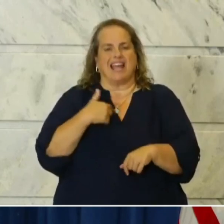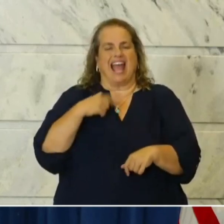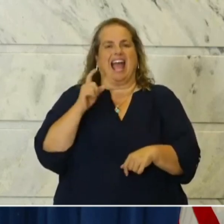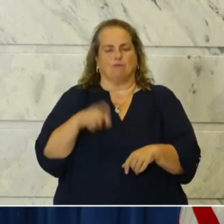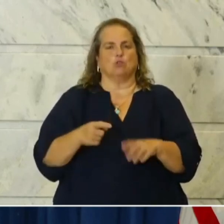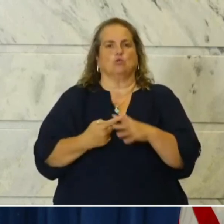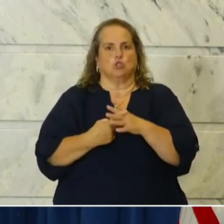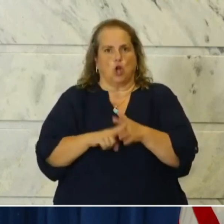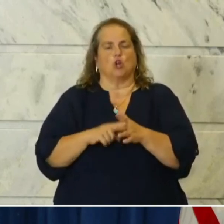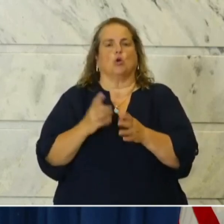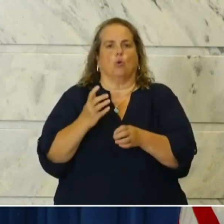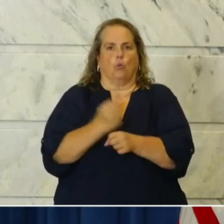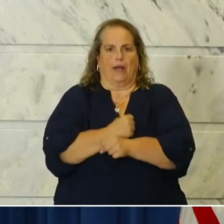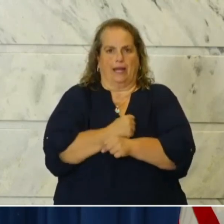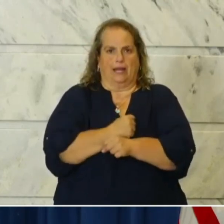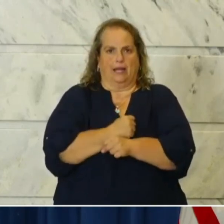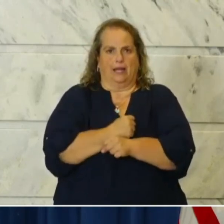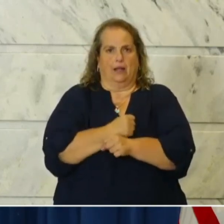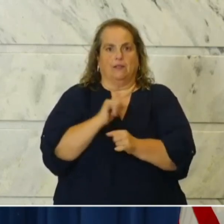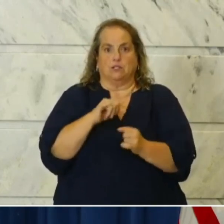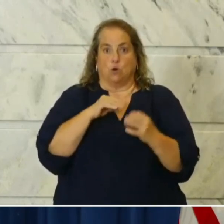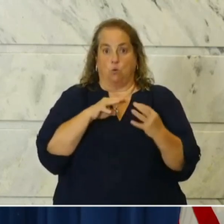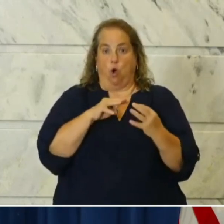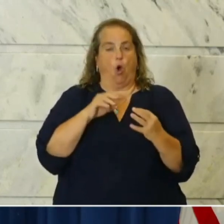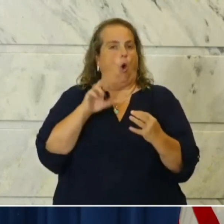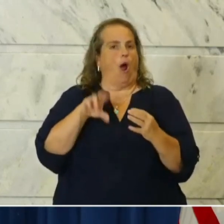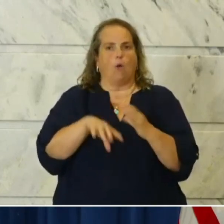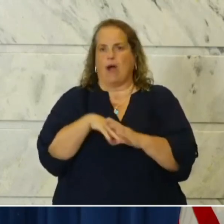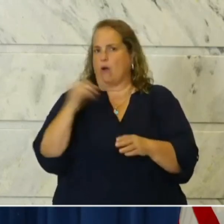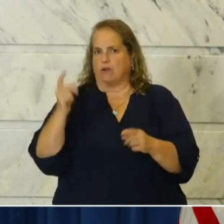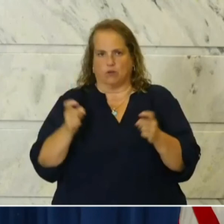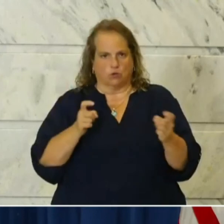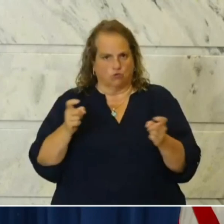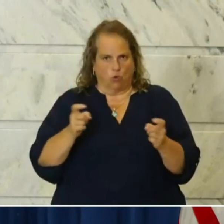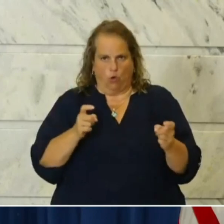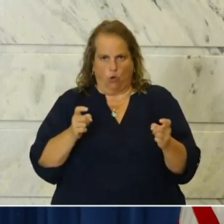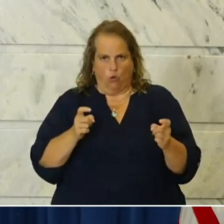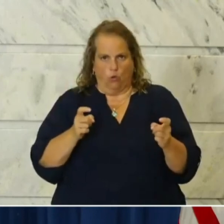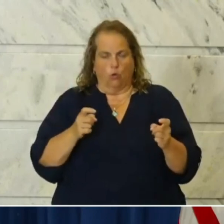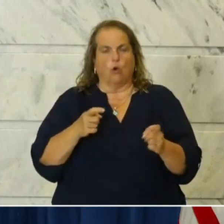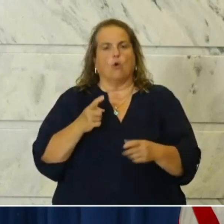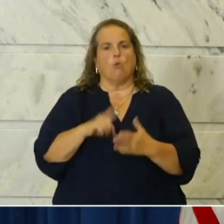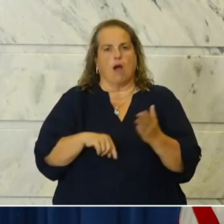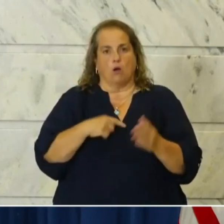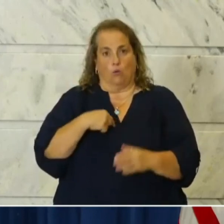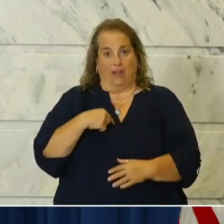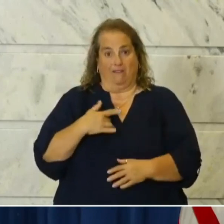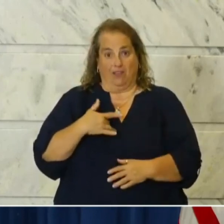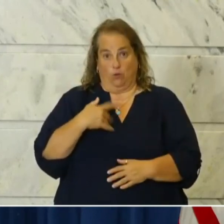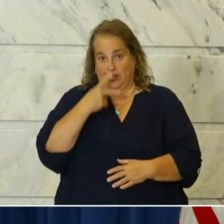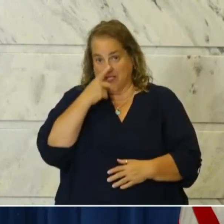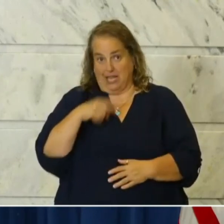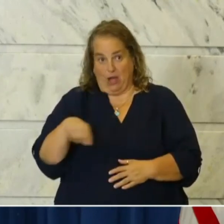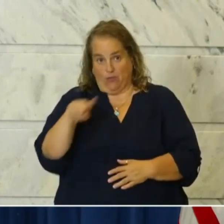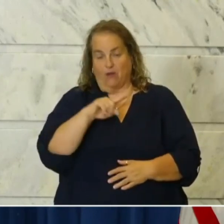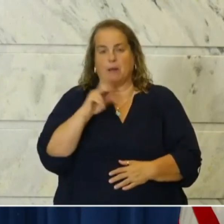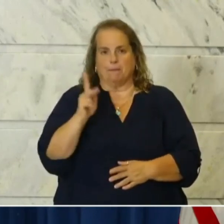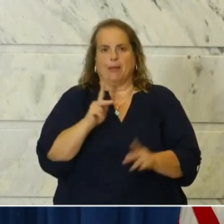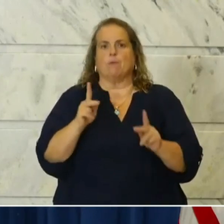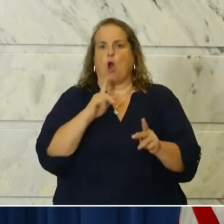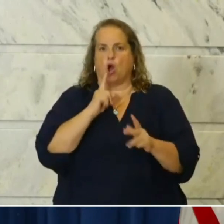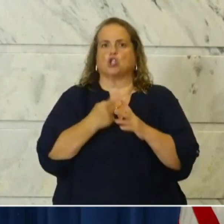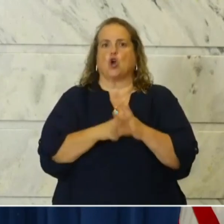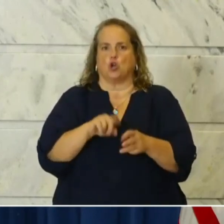start winning, or this thing gets out of control. And at least what we believe we're seeing out there is people working